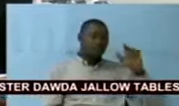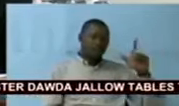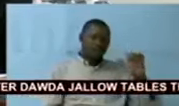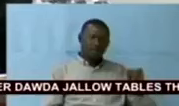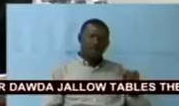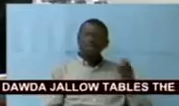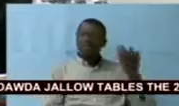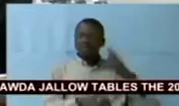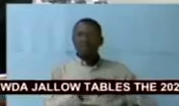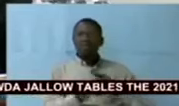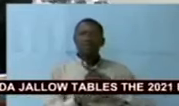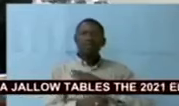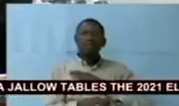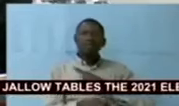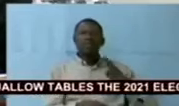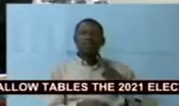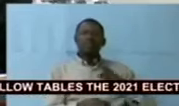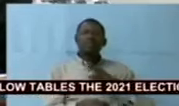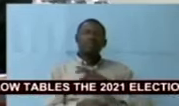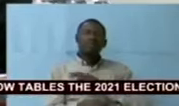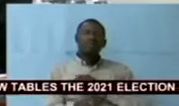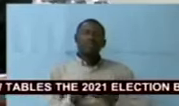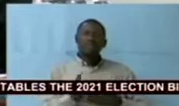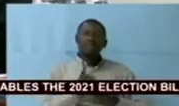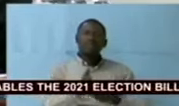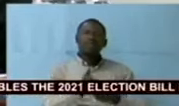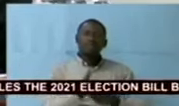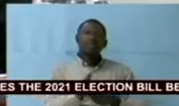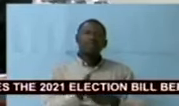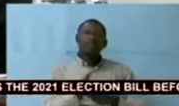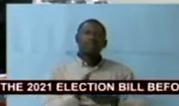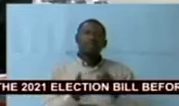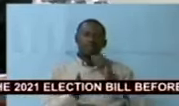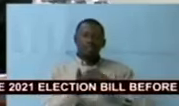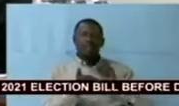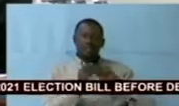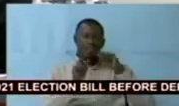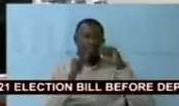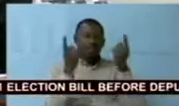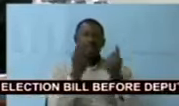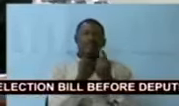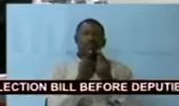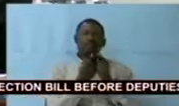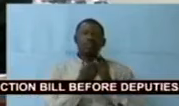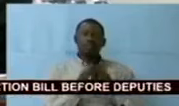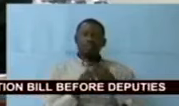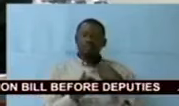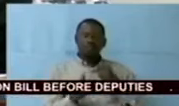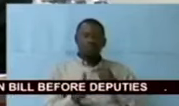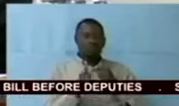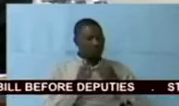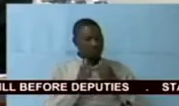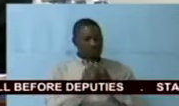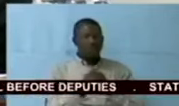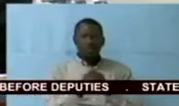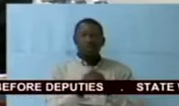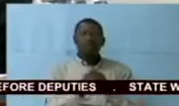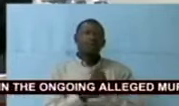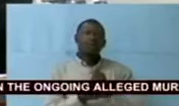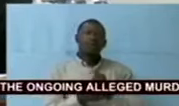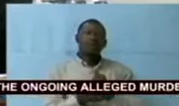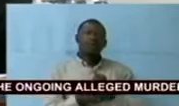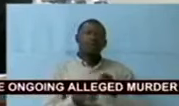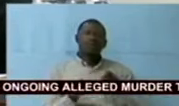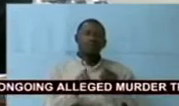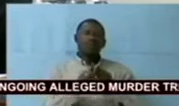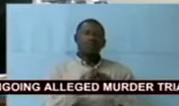the then Secretary General Njoguba. Sabali manke Secretary General Tiwotumo de Baribitum present then when the